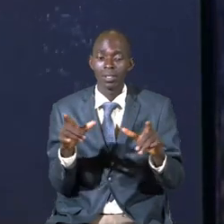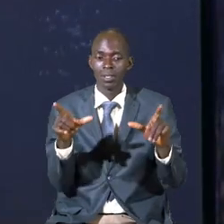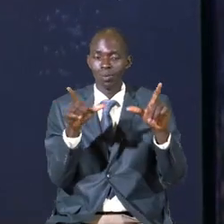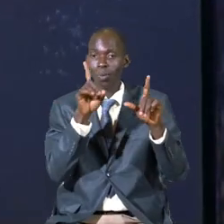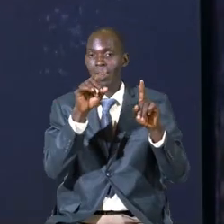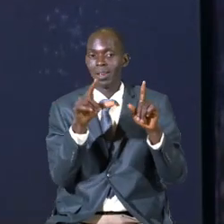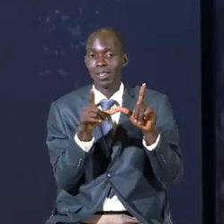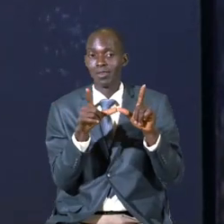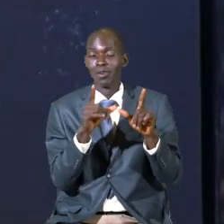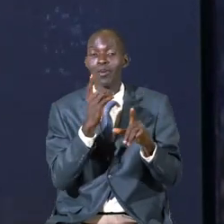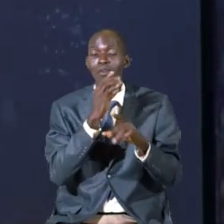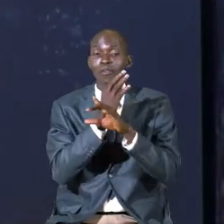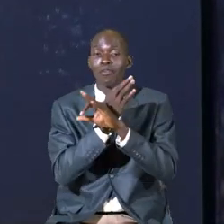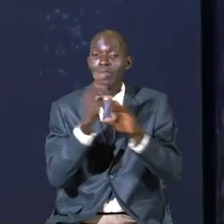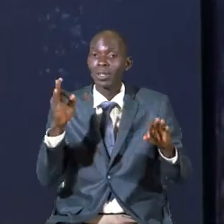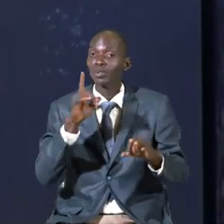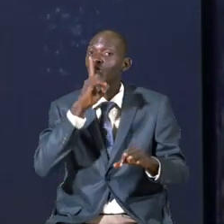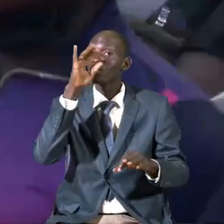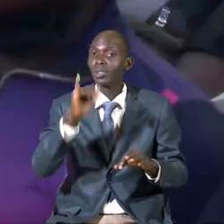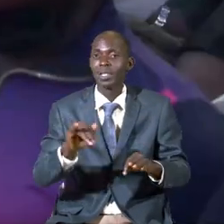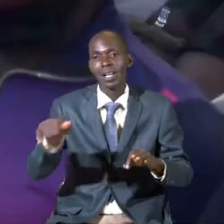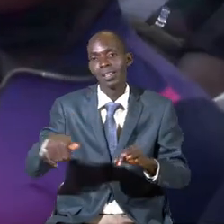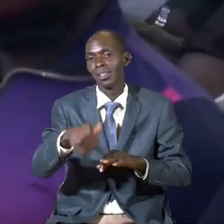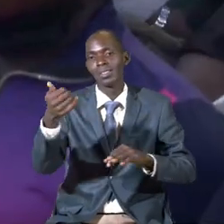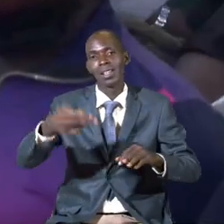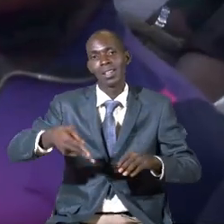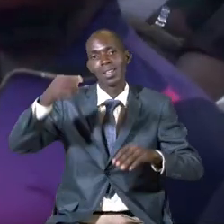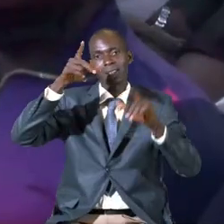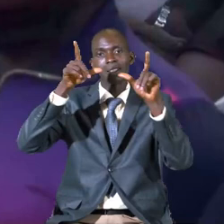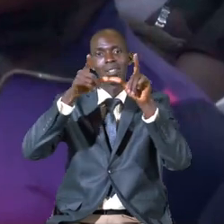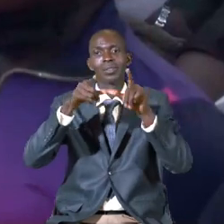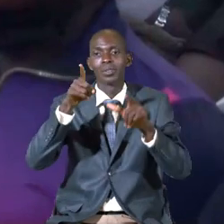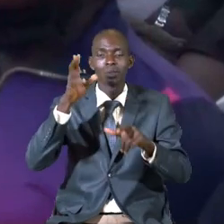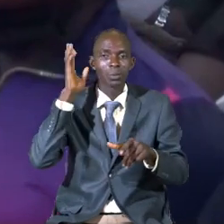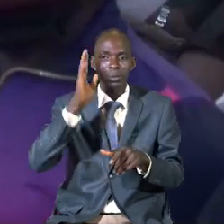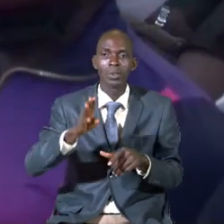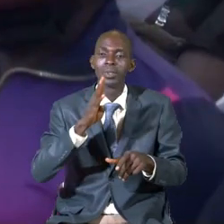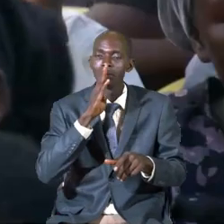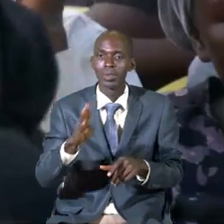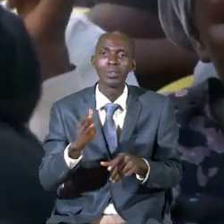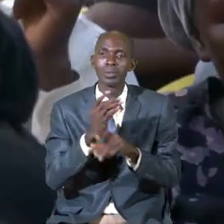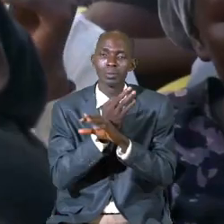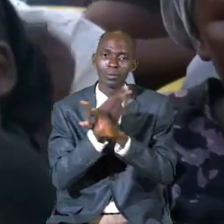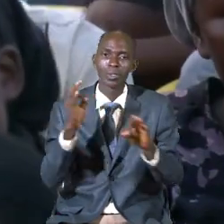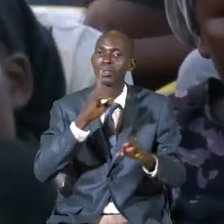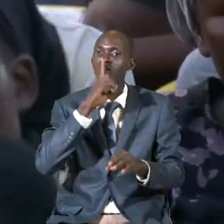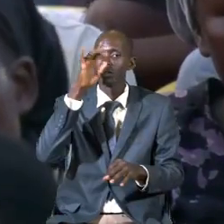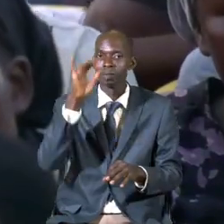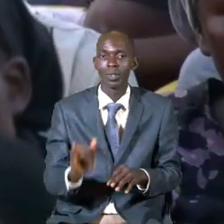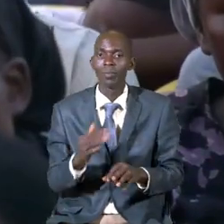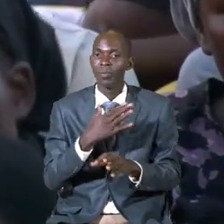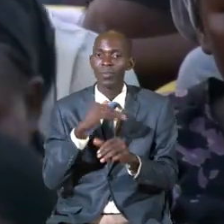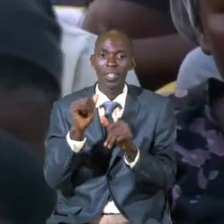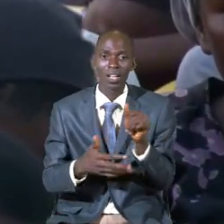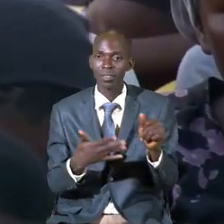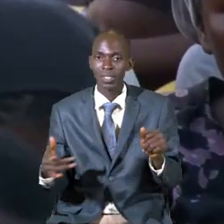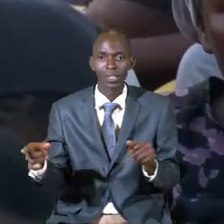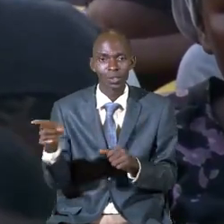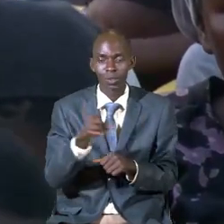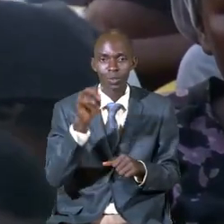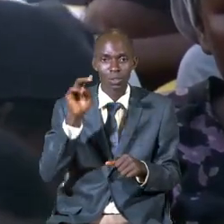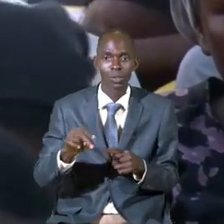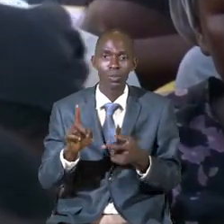a higher level you'll be free you'll be free indeed and everything you ought to be everything